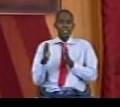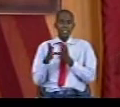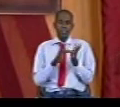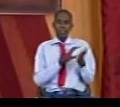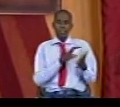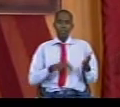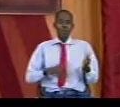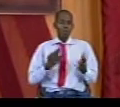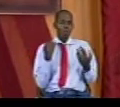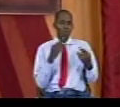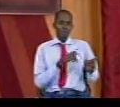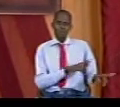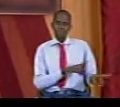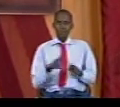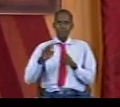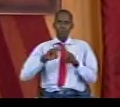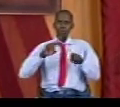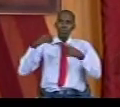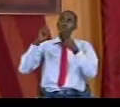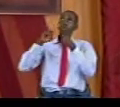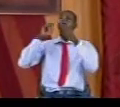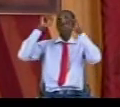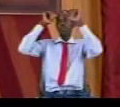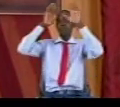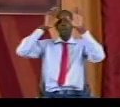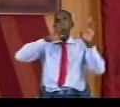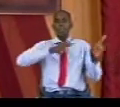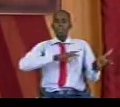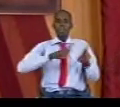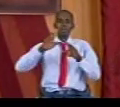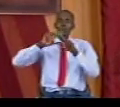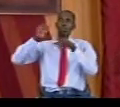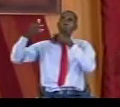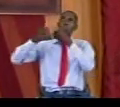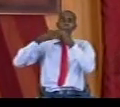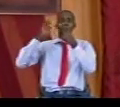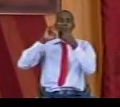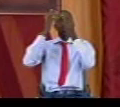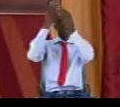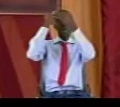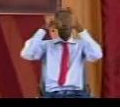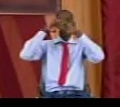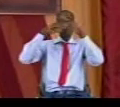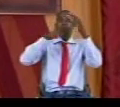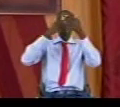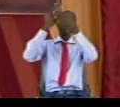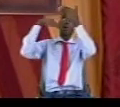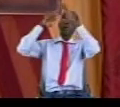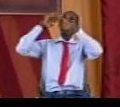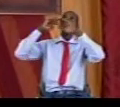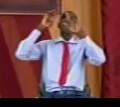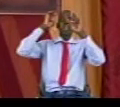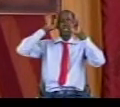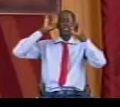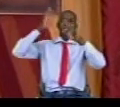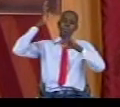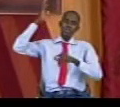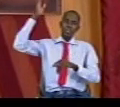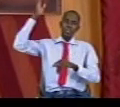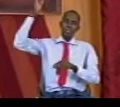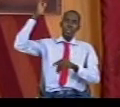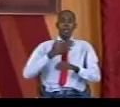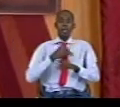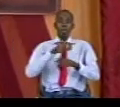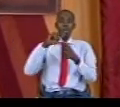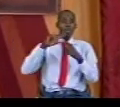Father, ready to go back to heaven. And to heaven he went. And when he went to heaven,